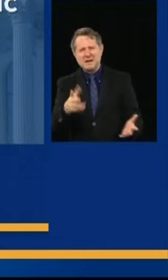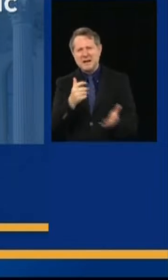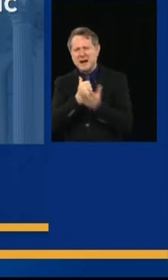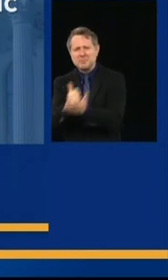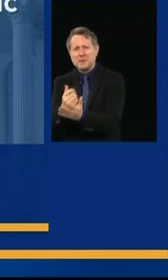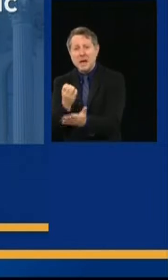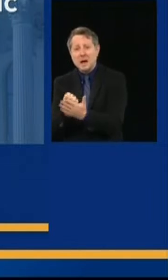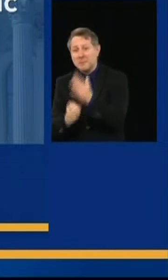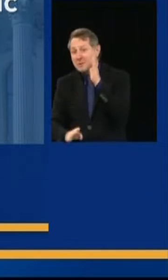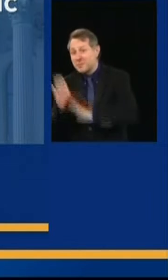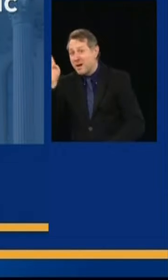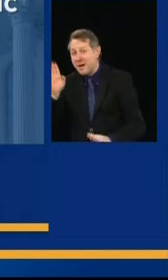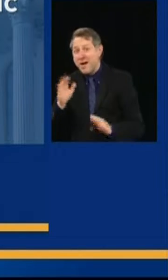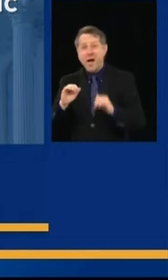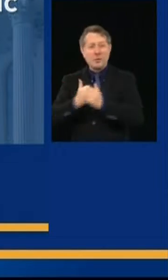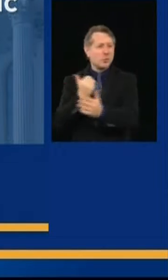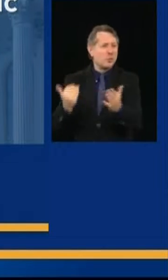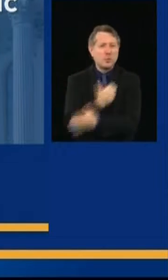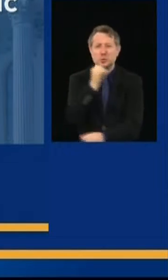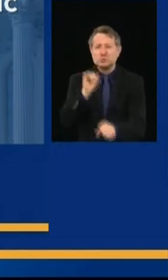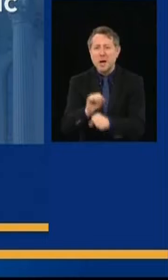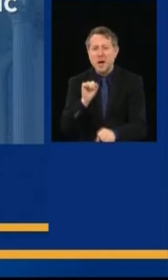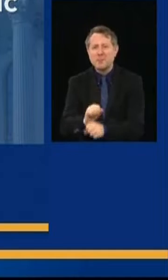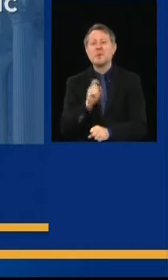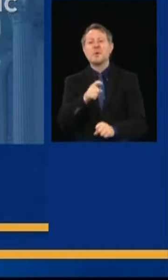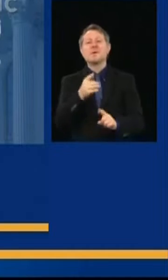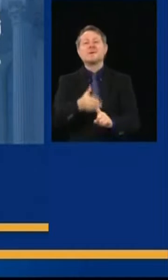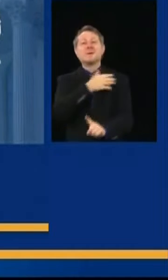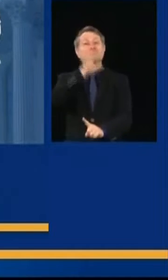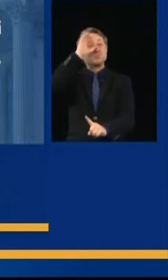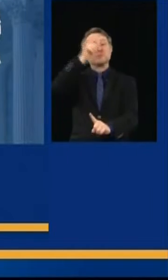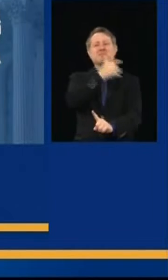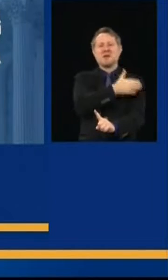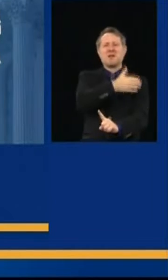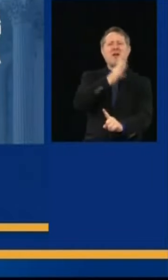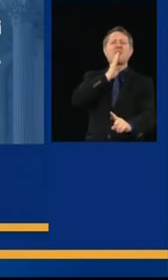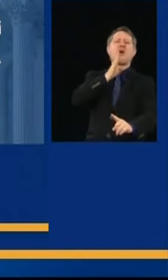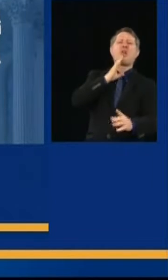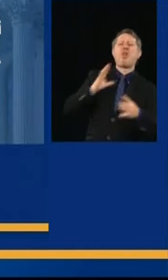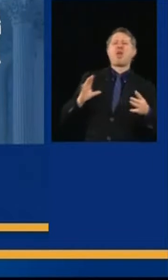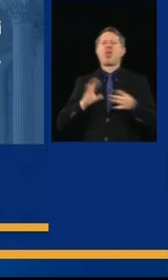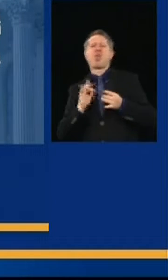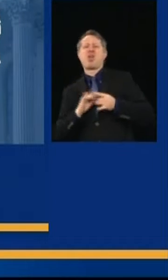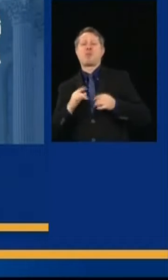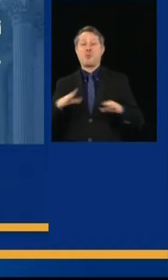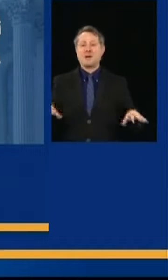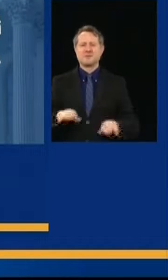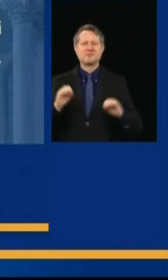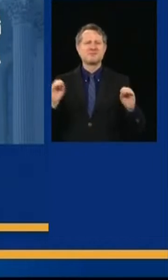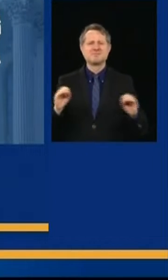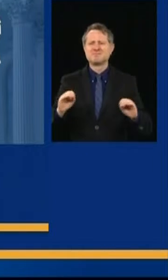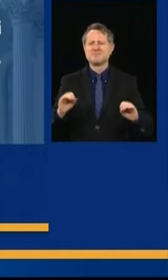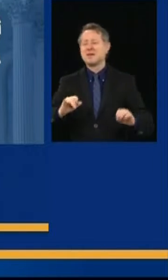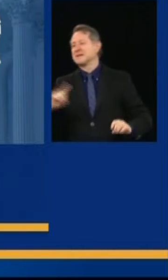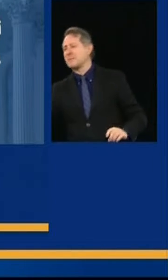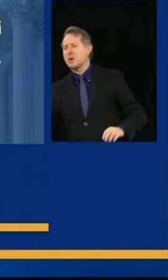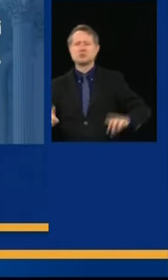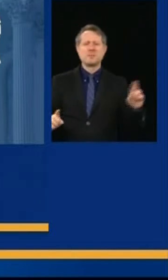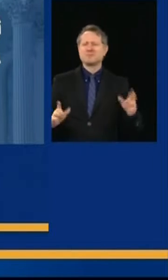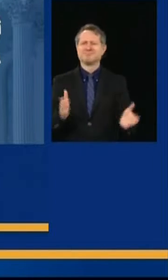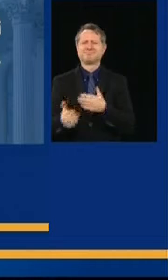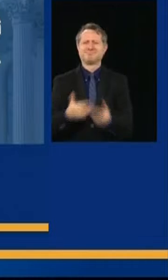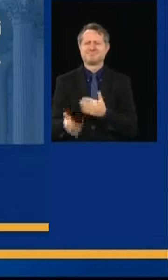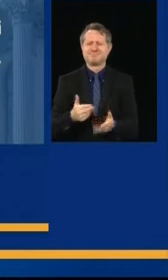has said, but none has done, Democratic and Republican. The bill that